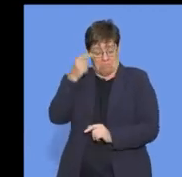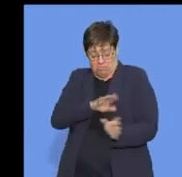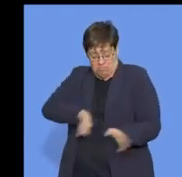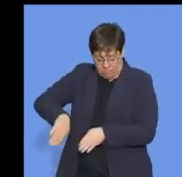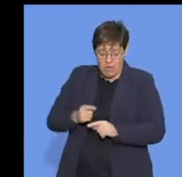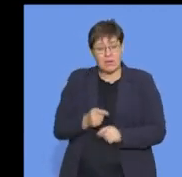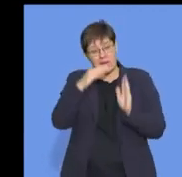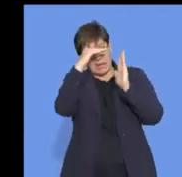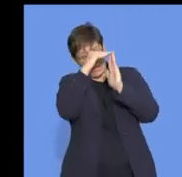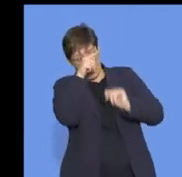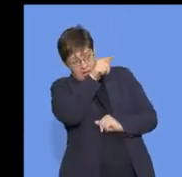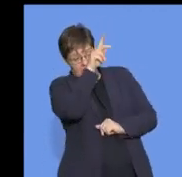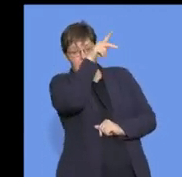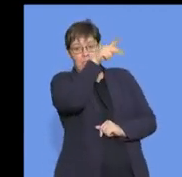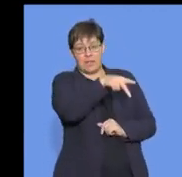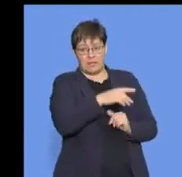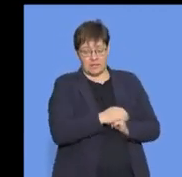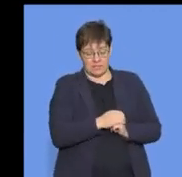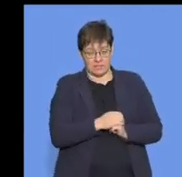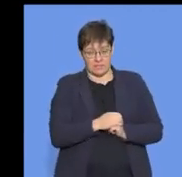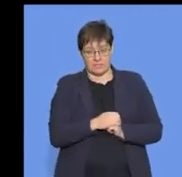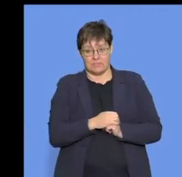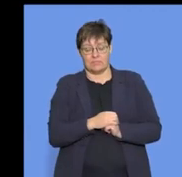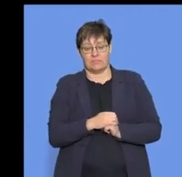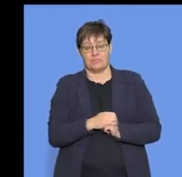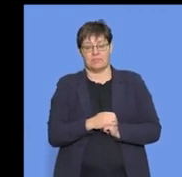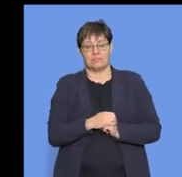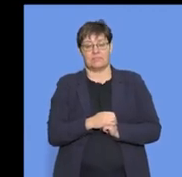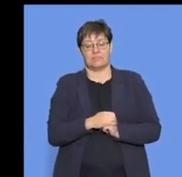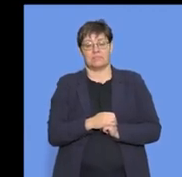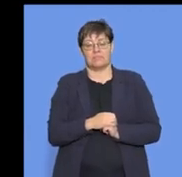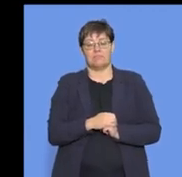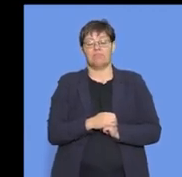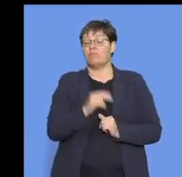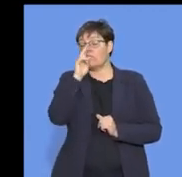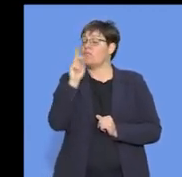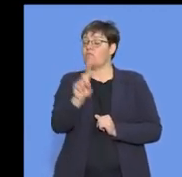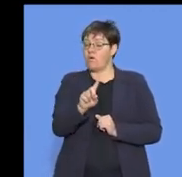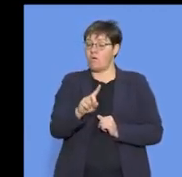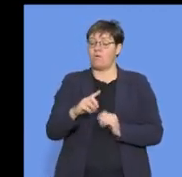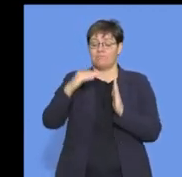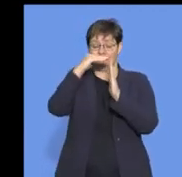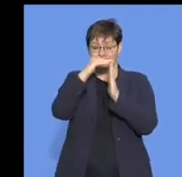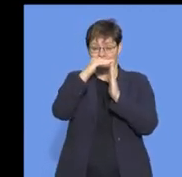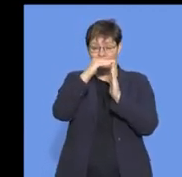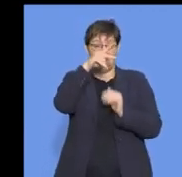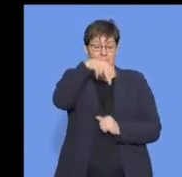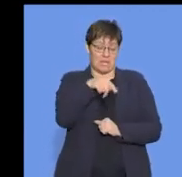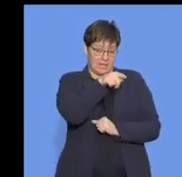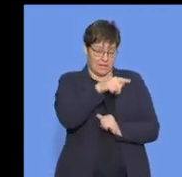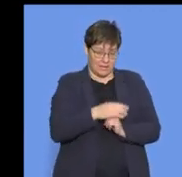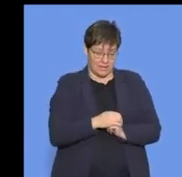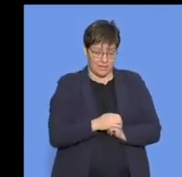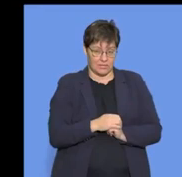diagram as it is now? So now the angle we're looking for is this angle, okay? So we're looking for